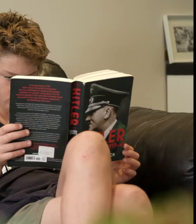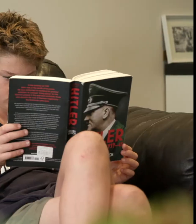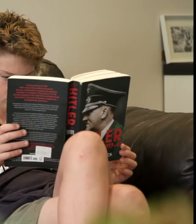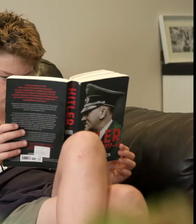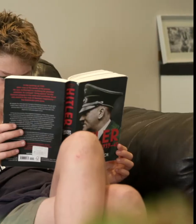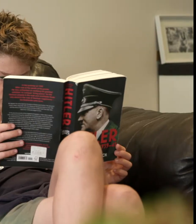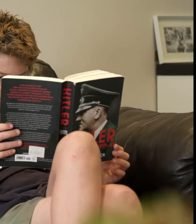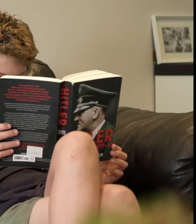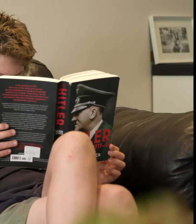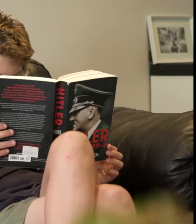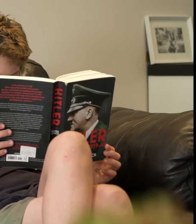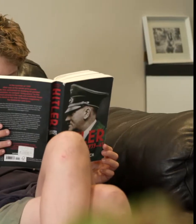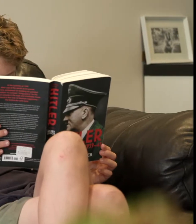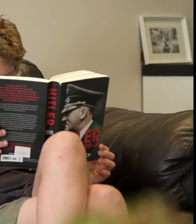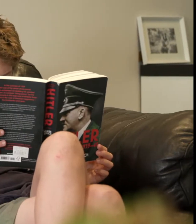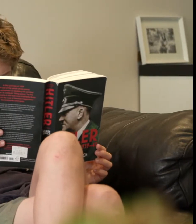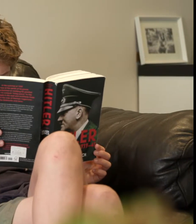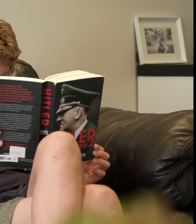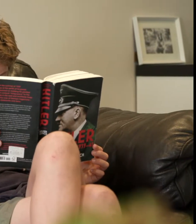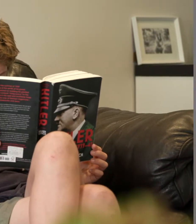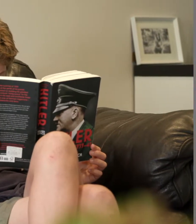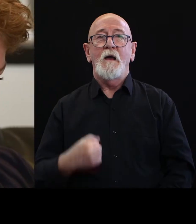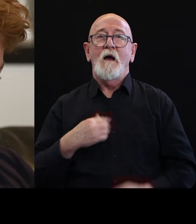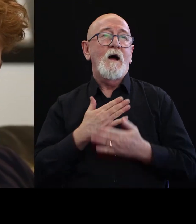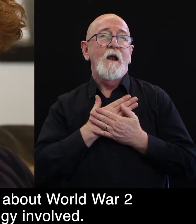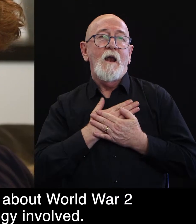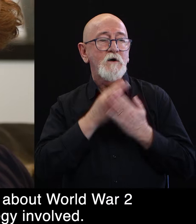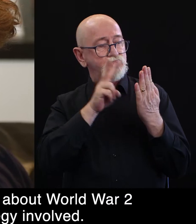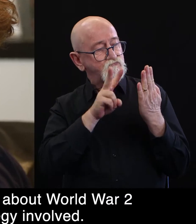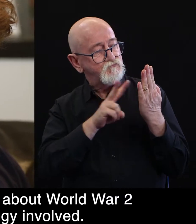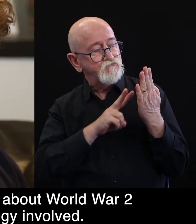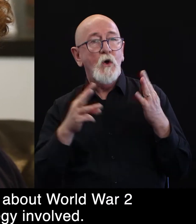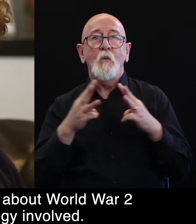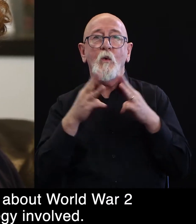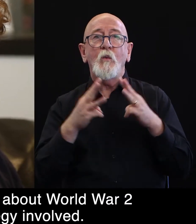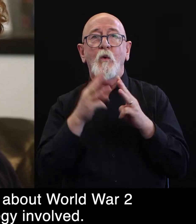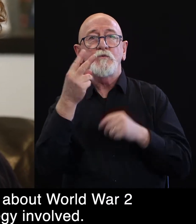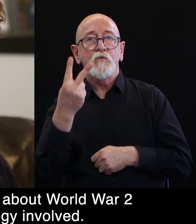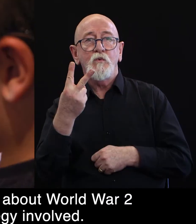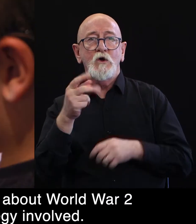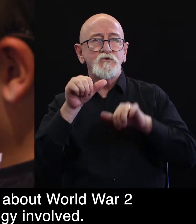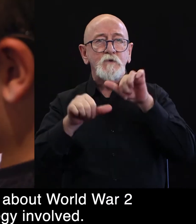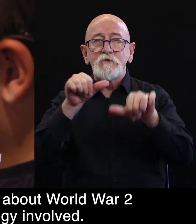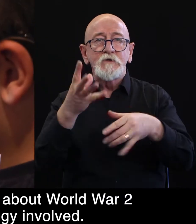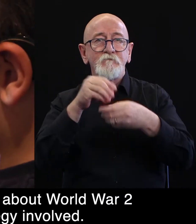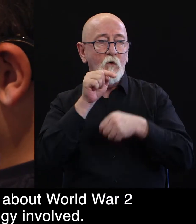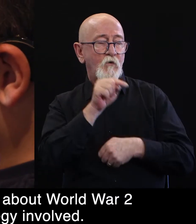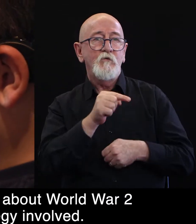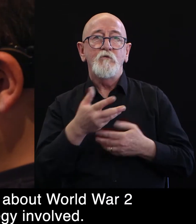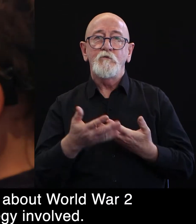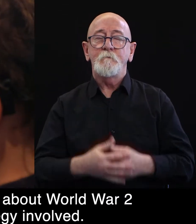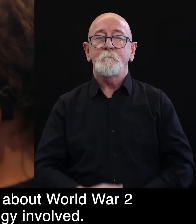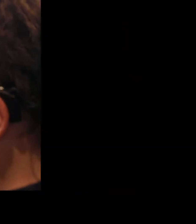Lewis appears on screen, sitting on a couch reading a history book. I like reading about World War II and the strategy